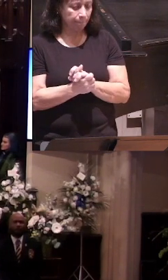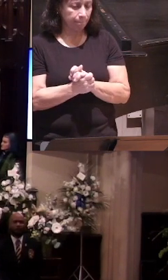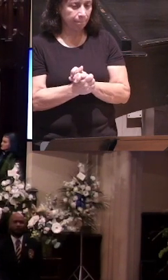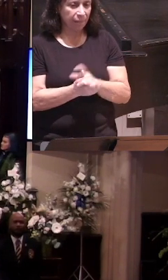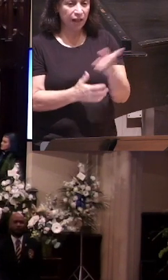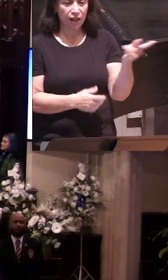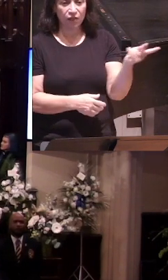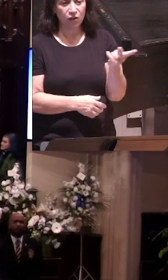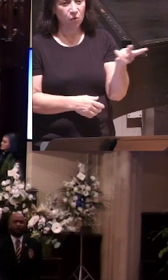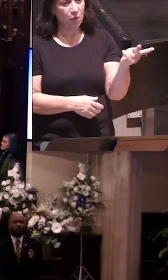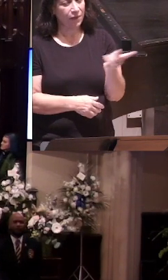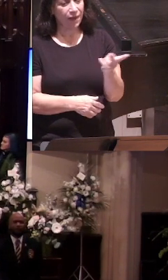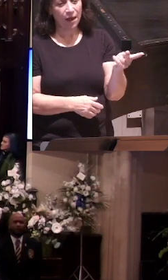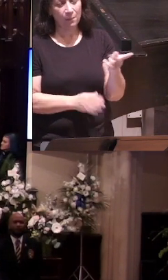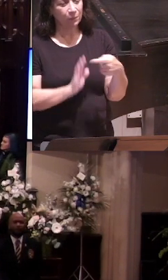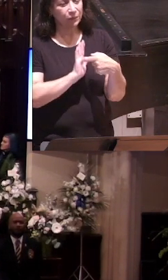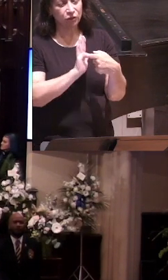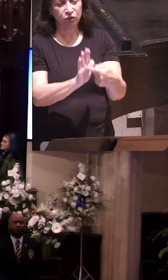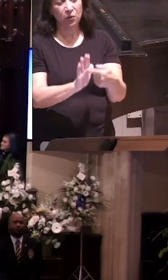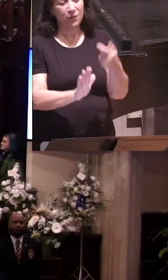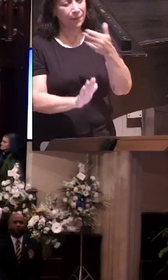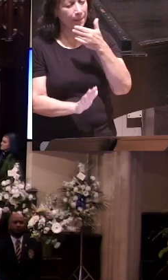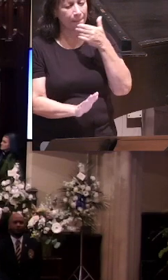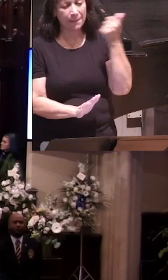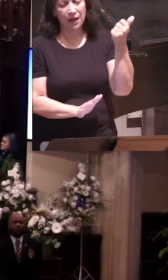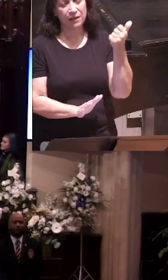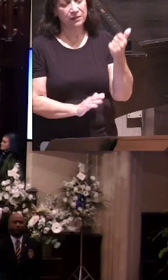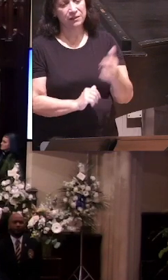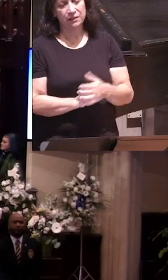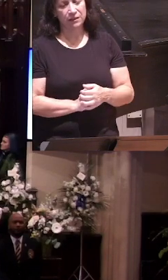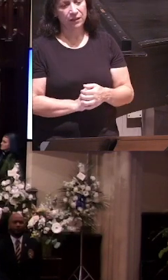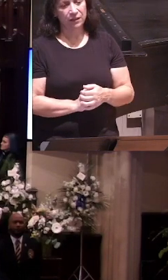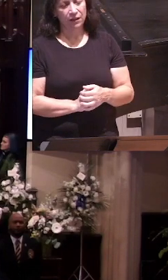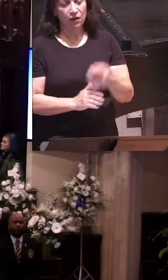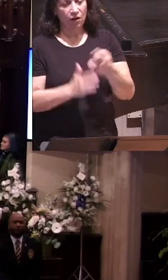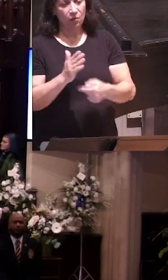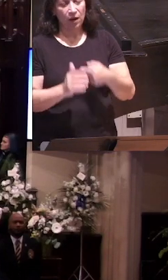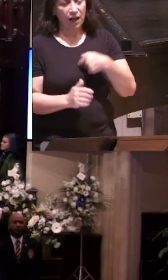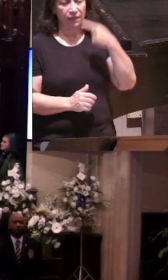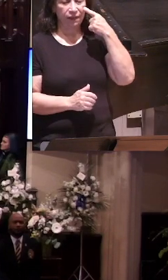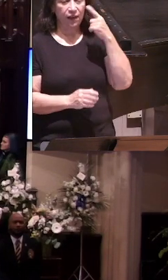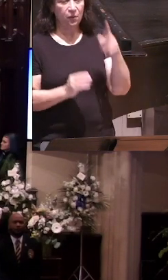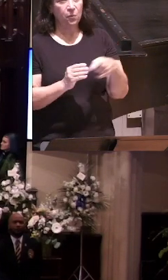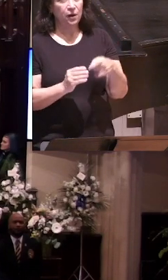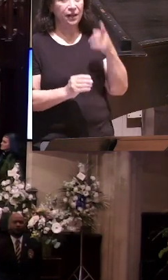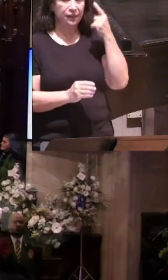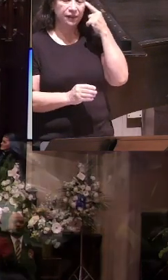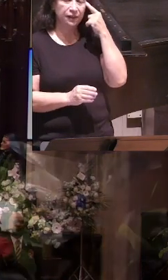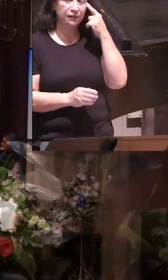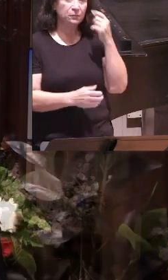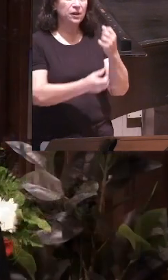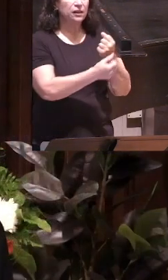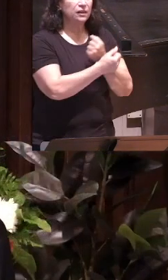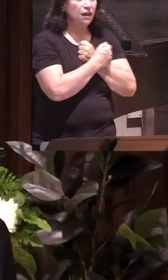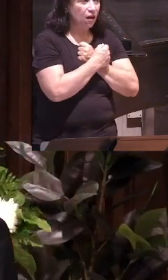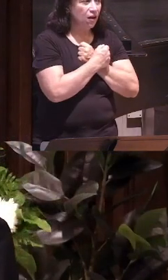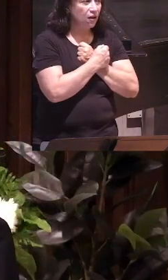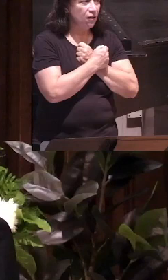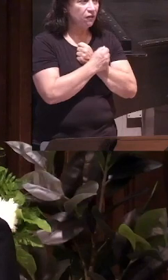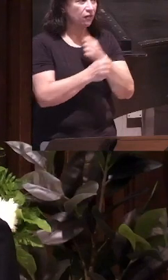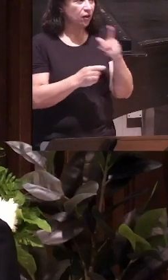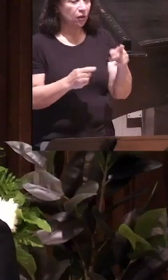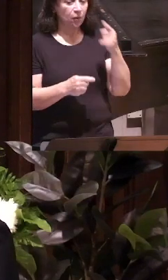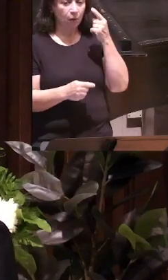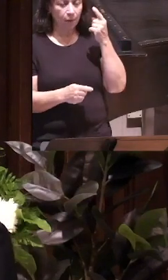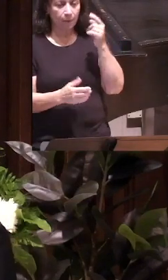The two of them reflected the best of what I think about when I think about love, when I think